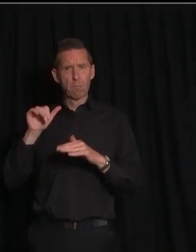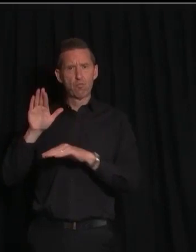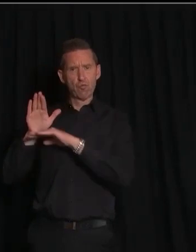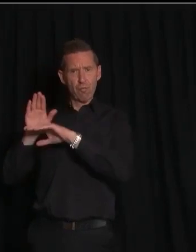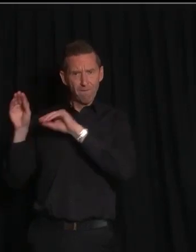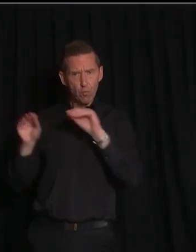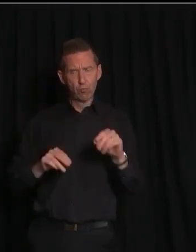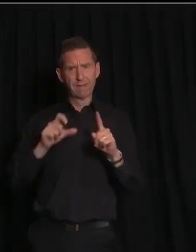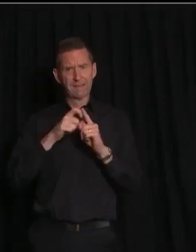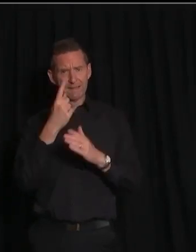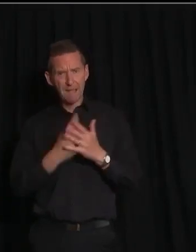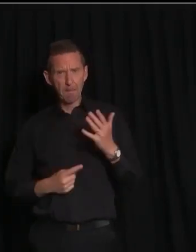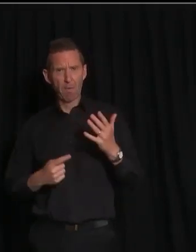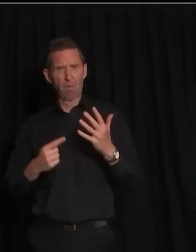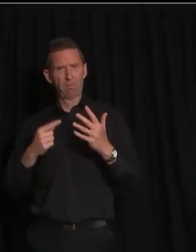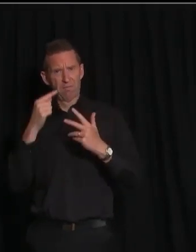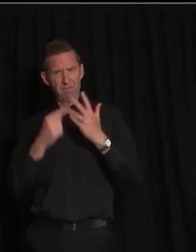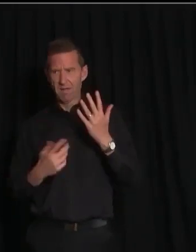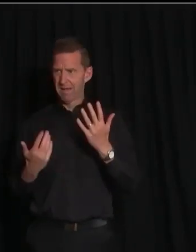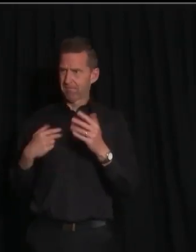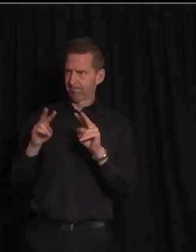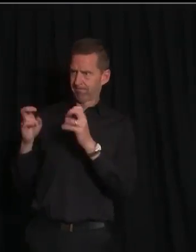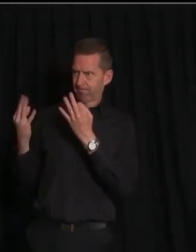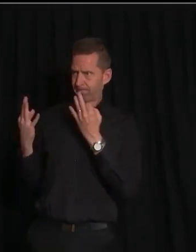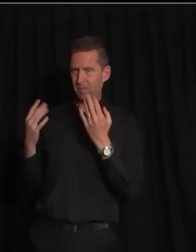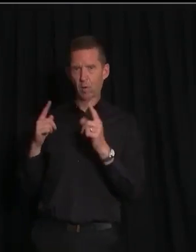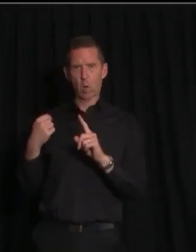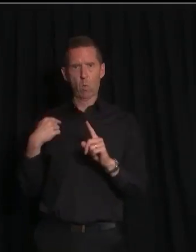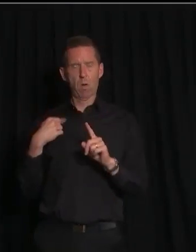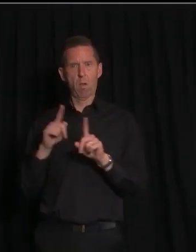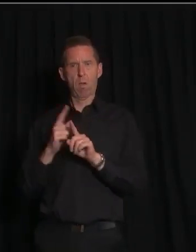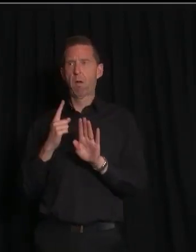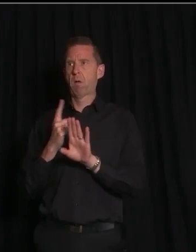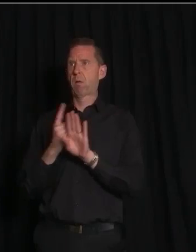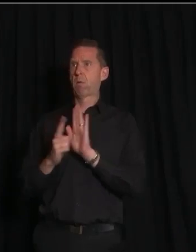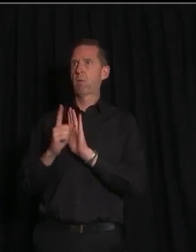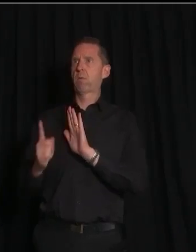I created that space. I became an agency-represented model. I've been